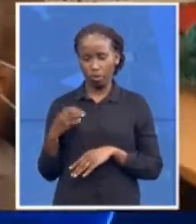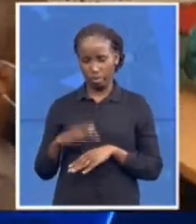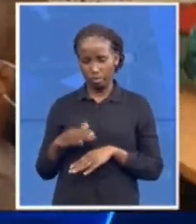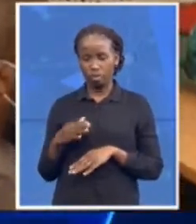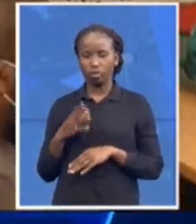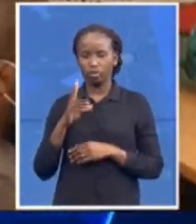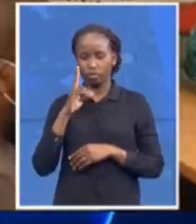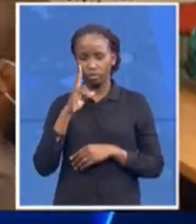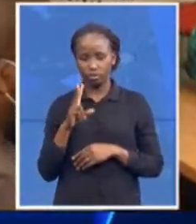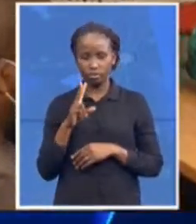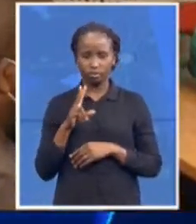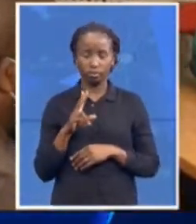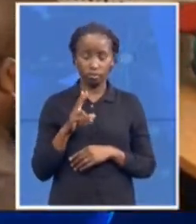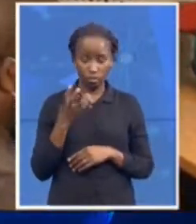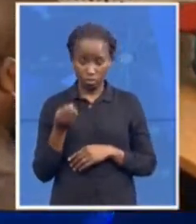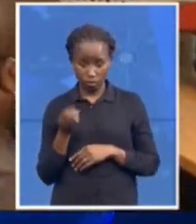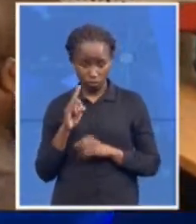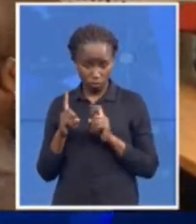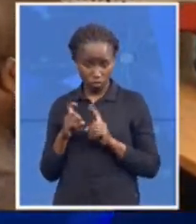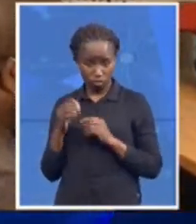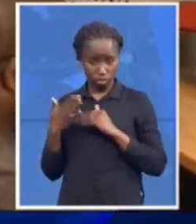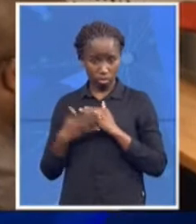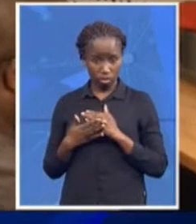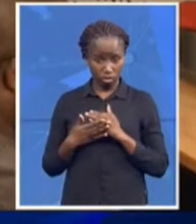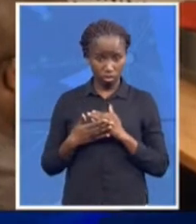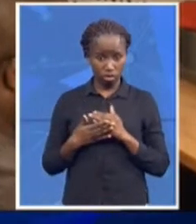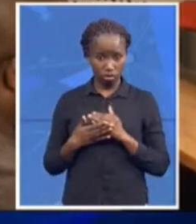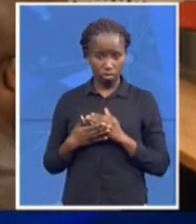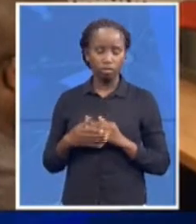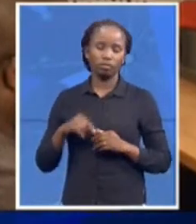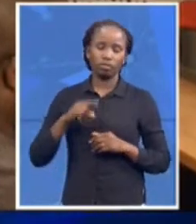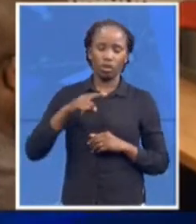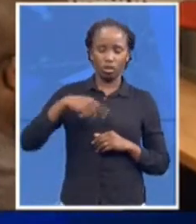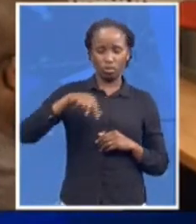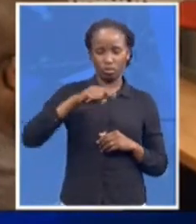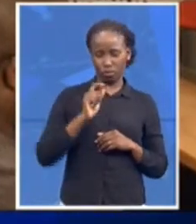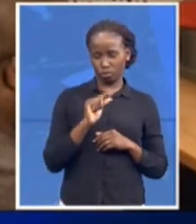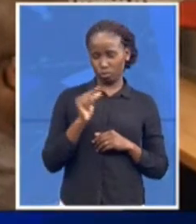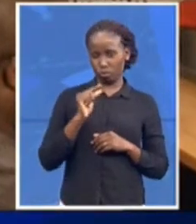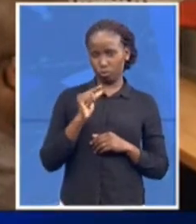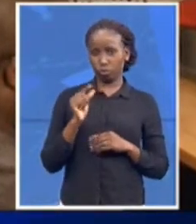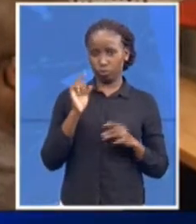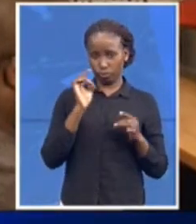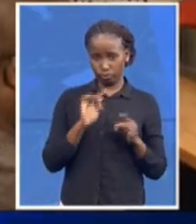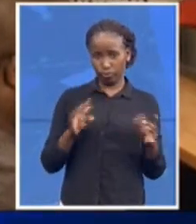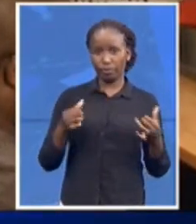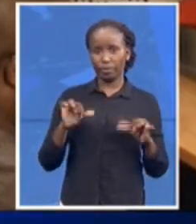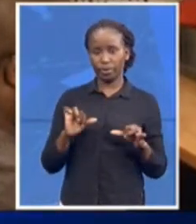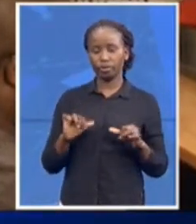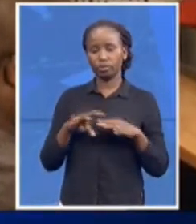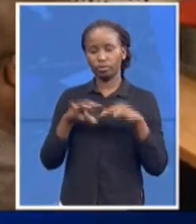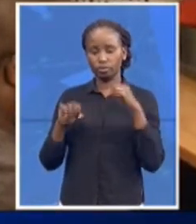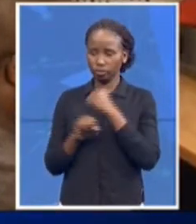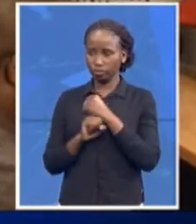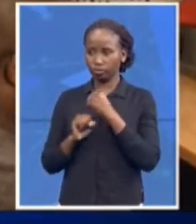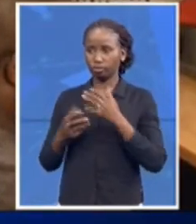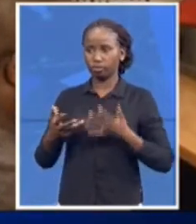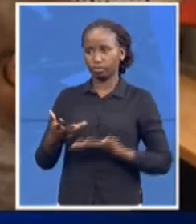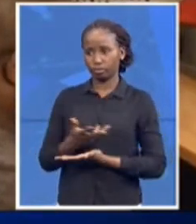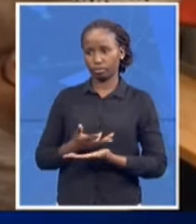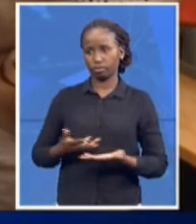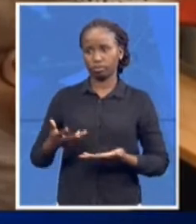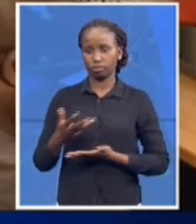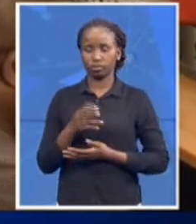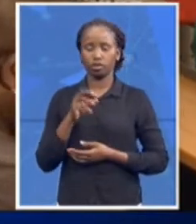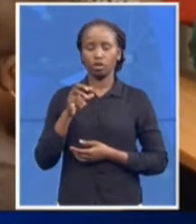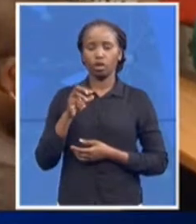in just a second, and then we will wrap up the engagement Q&A session. Yes, ma'am, please